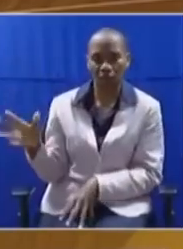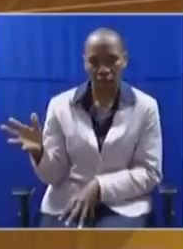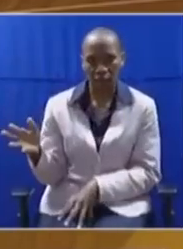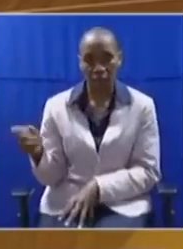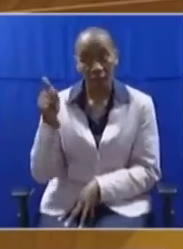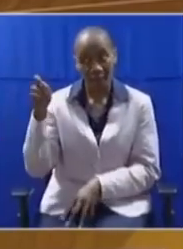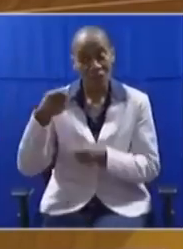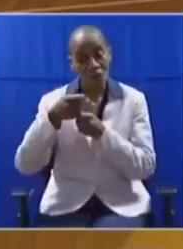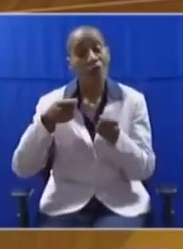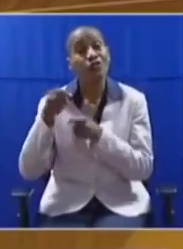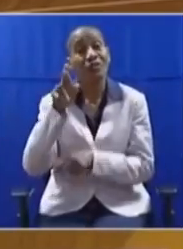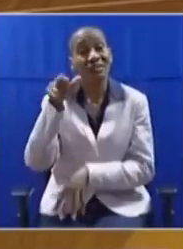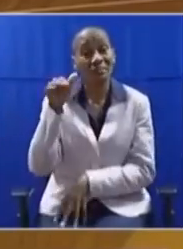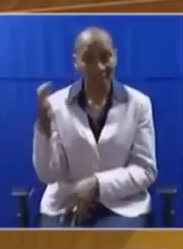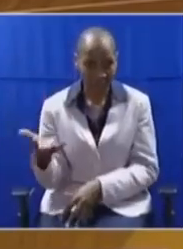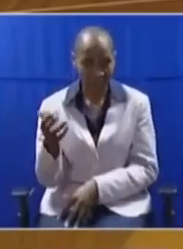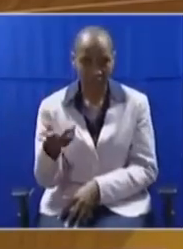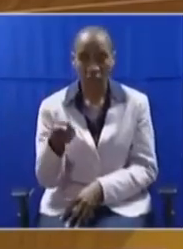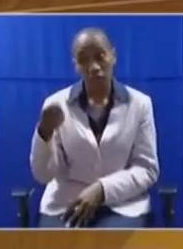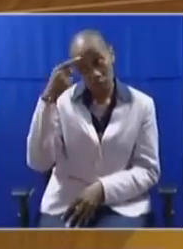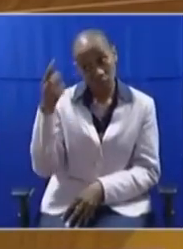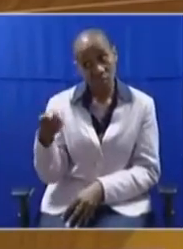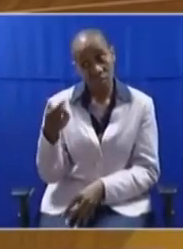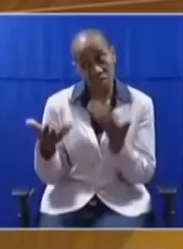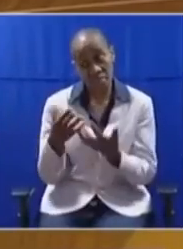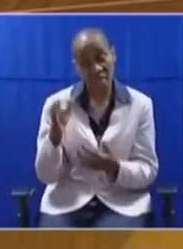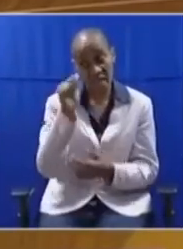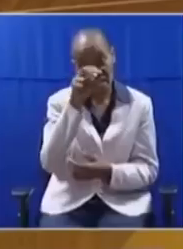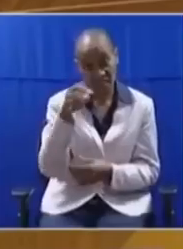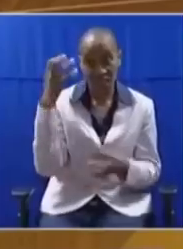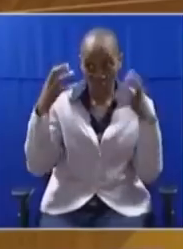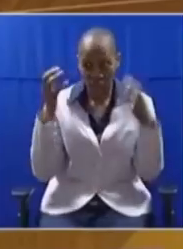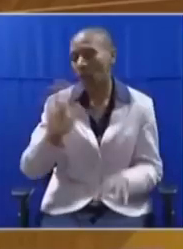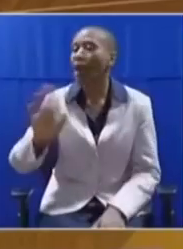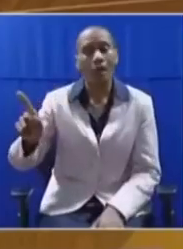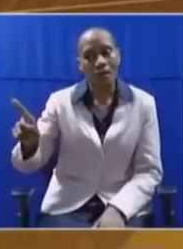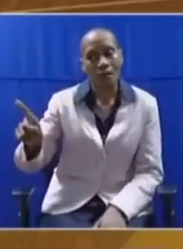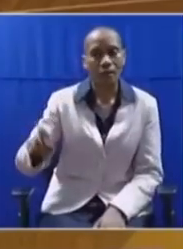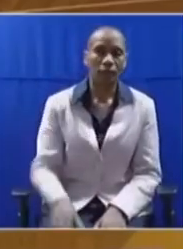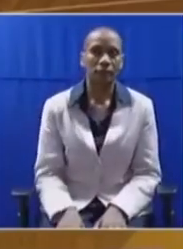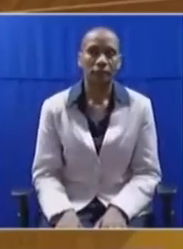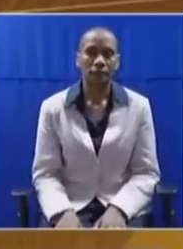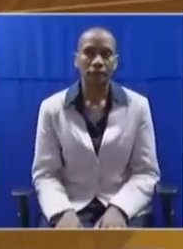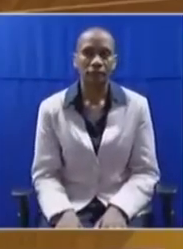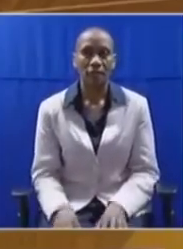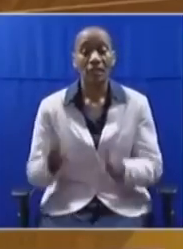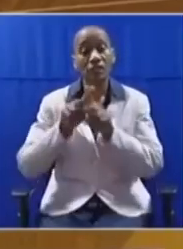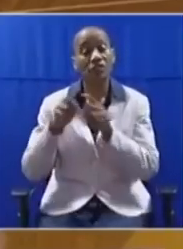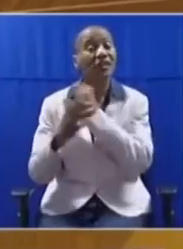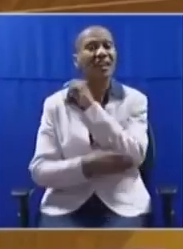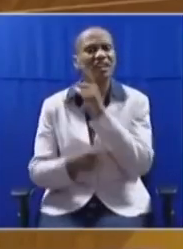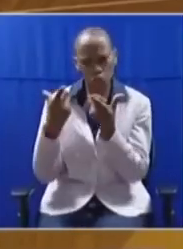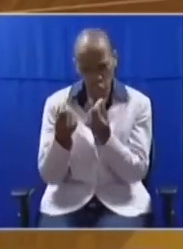so that you must never think that the ANC is smoking something. This has been done by a number of countries in the